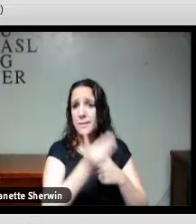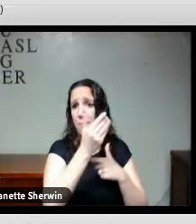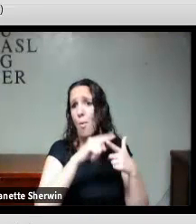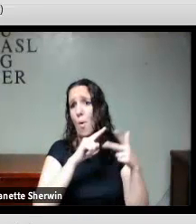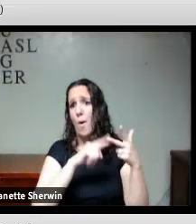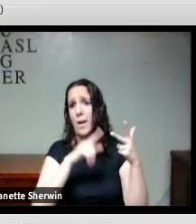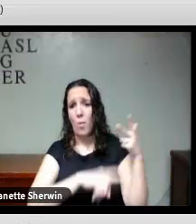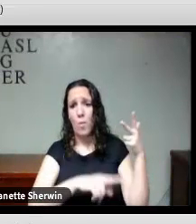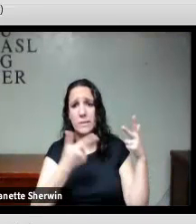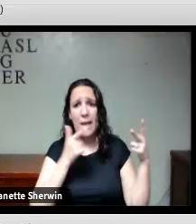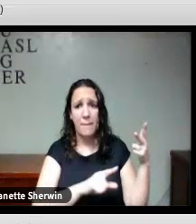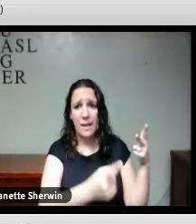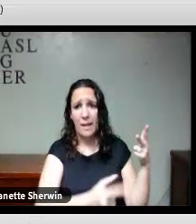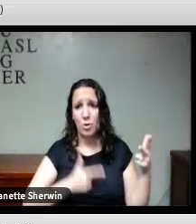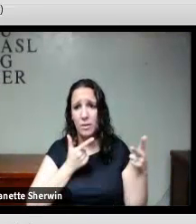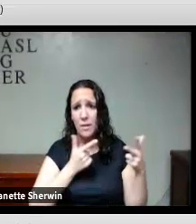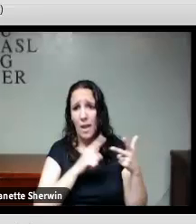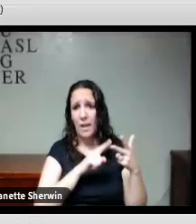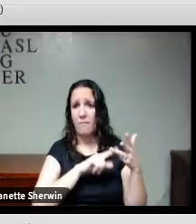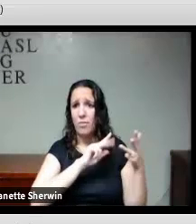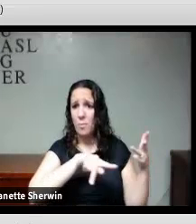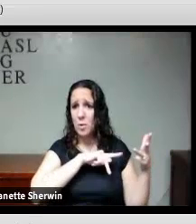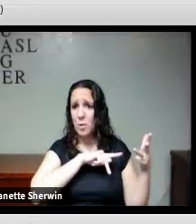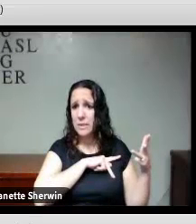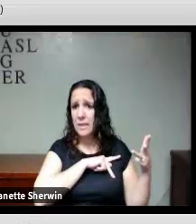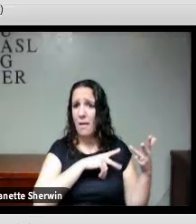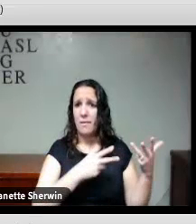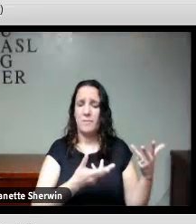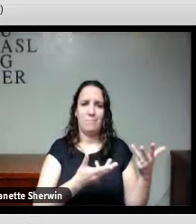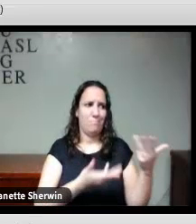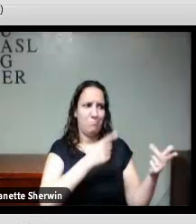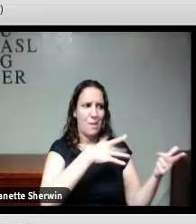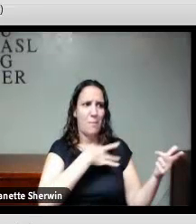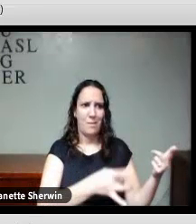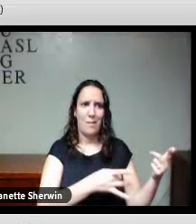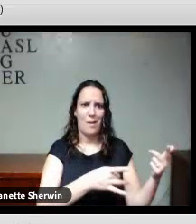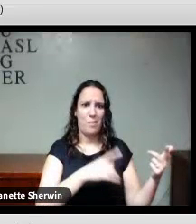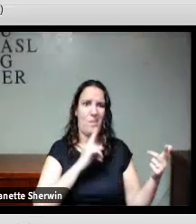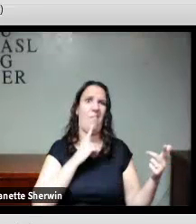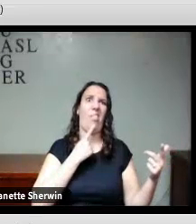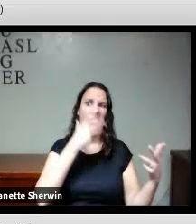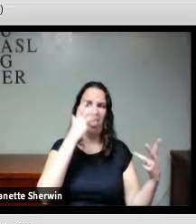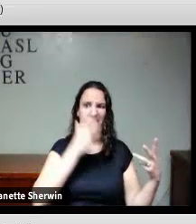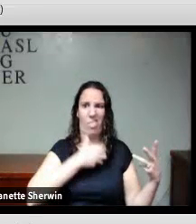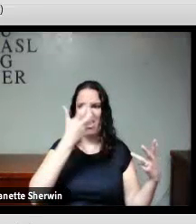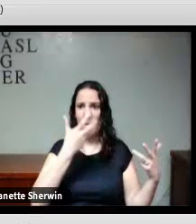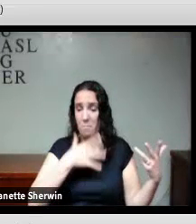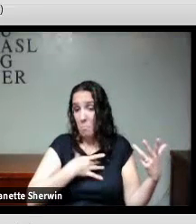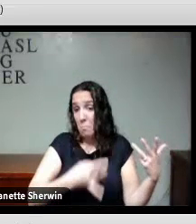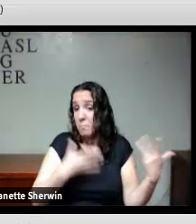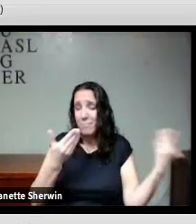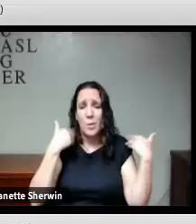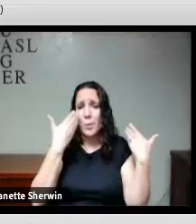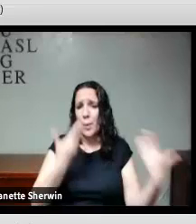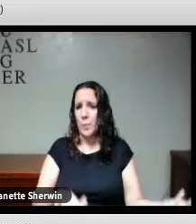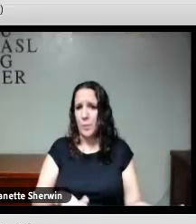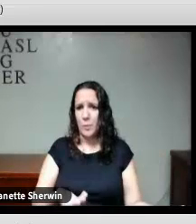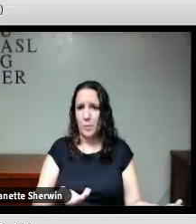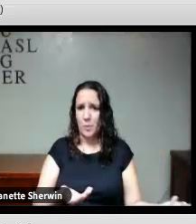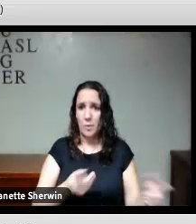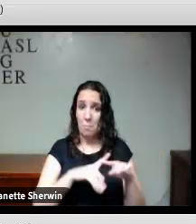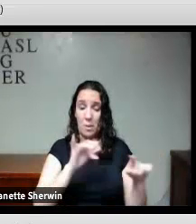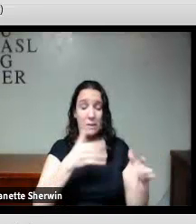lives, what their personality is. Maybe they love being miserable. Some people do, and maybe that thank you sincerely said won't even